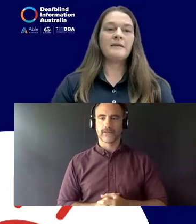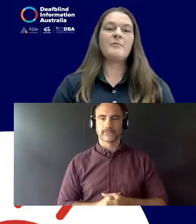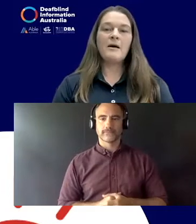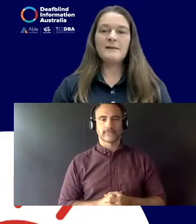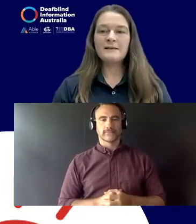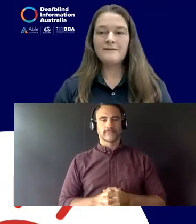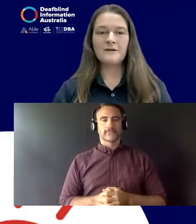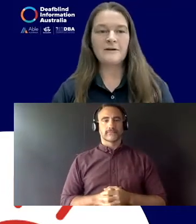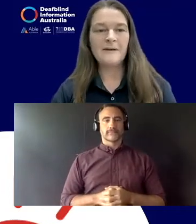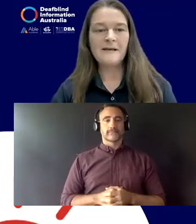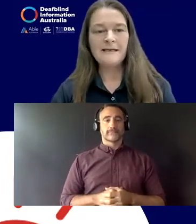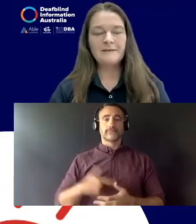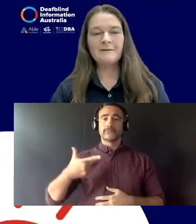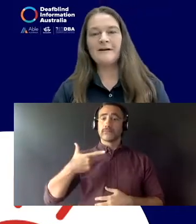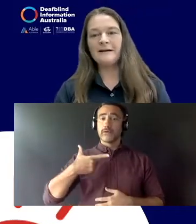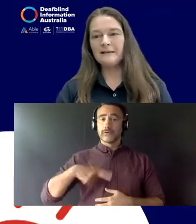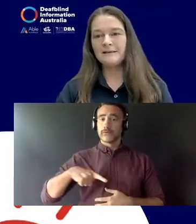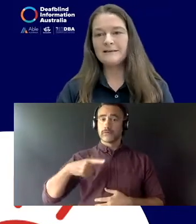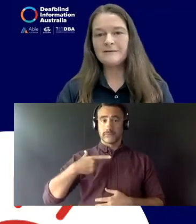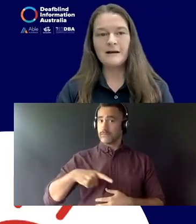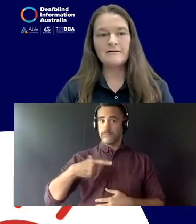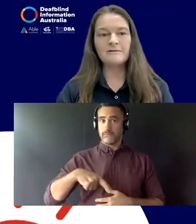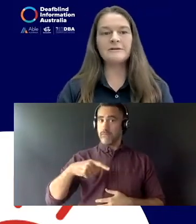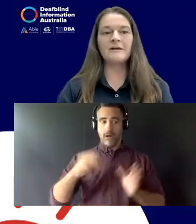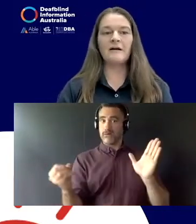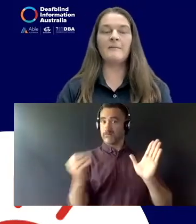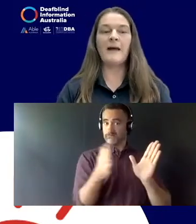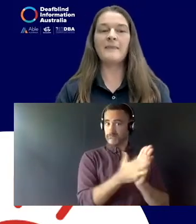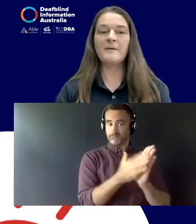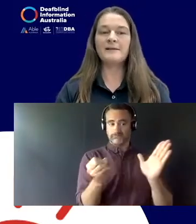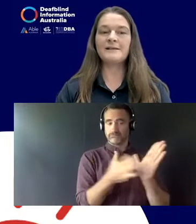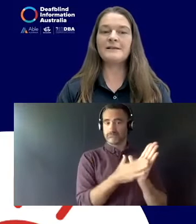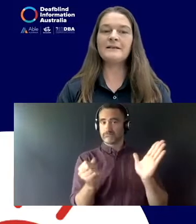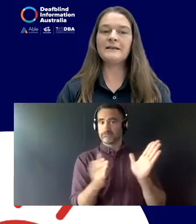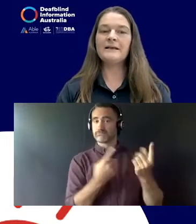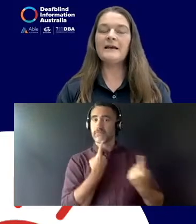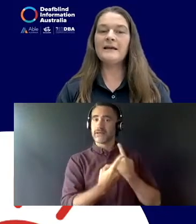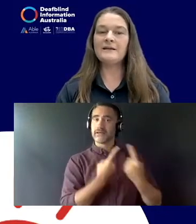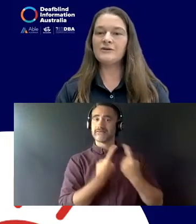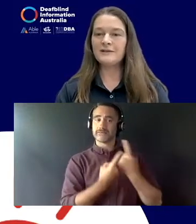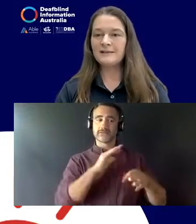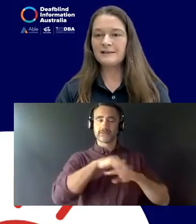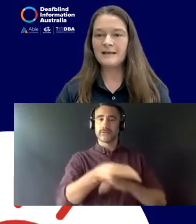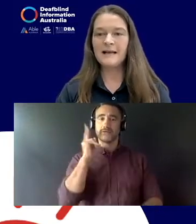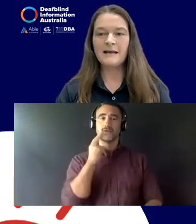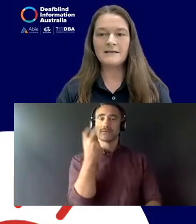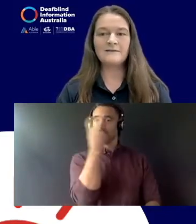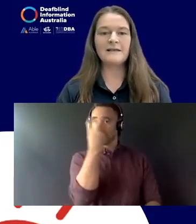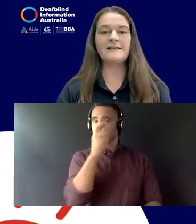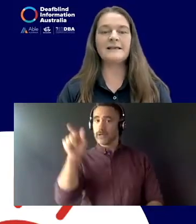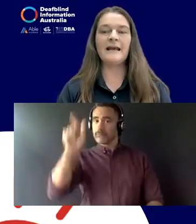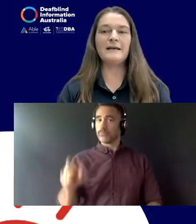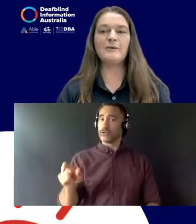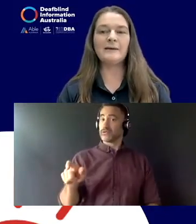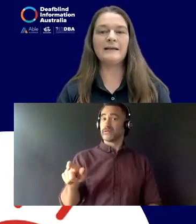The purpose of the document is to provide a lasting record about the person and their interests and activities